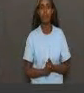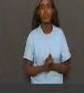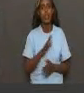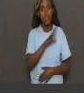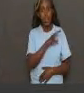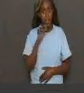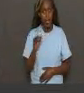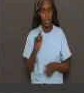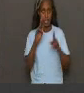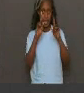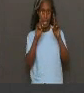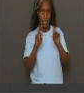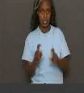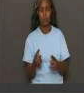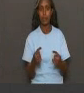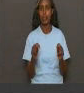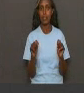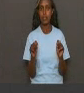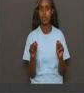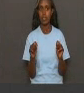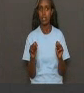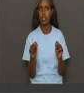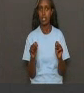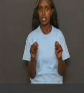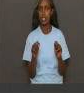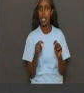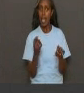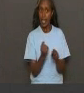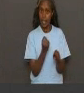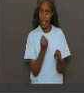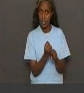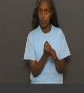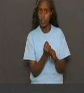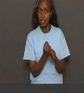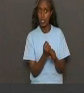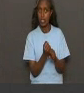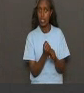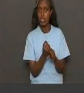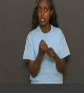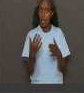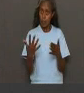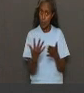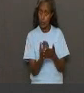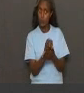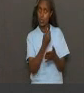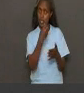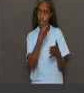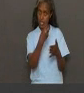An experiment is an activity that